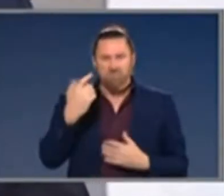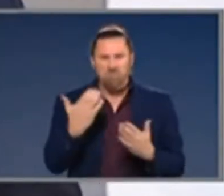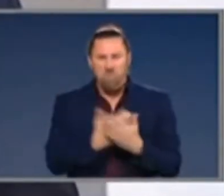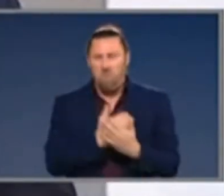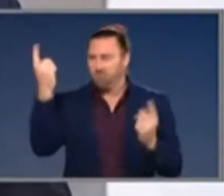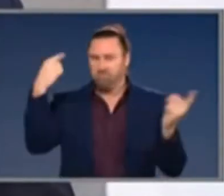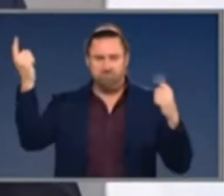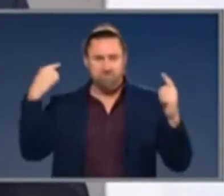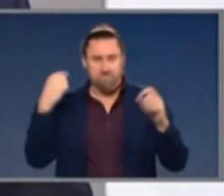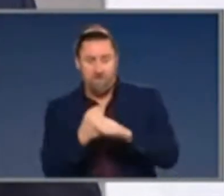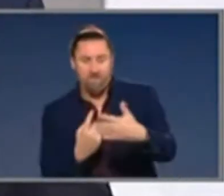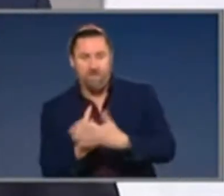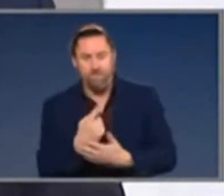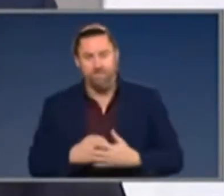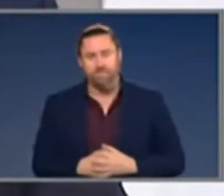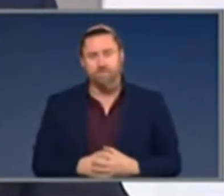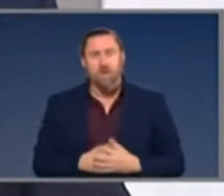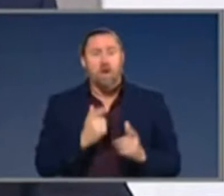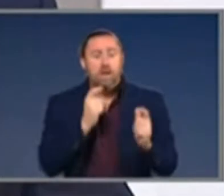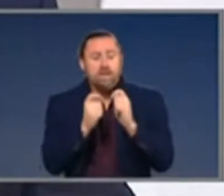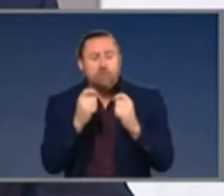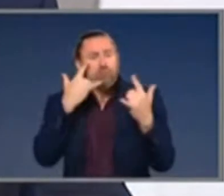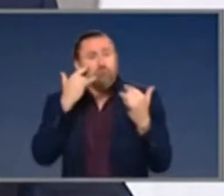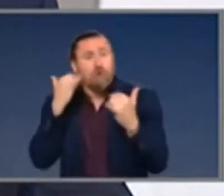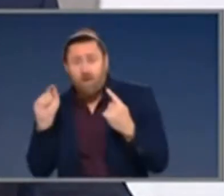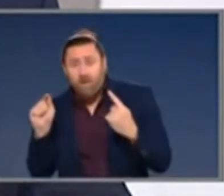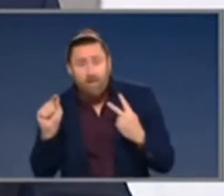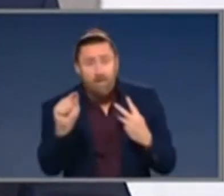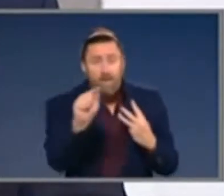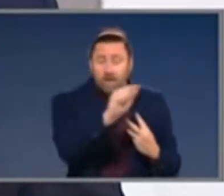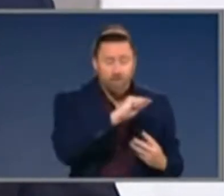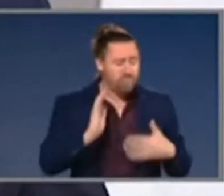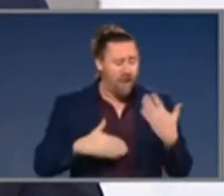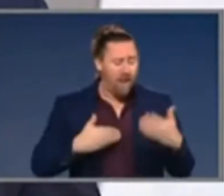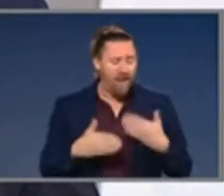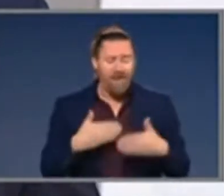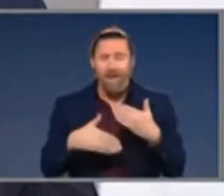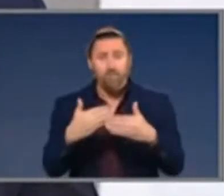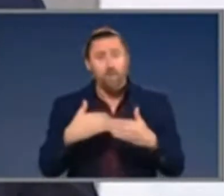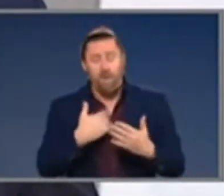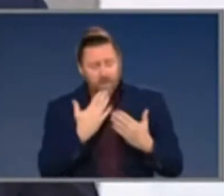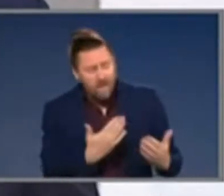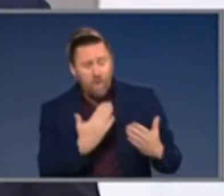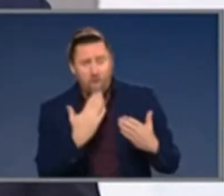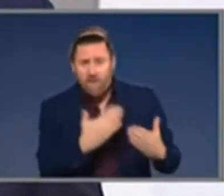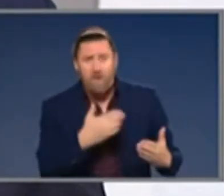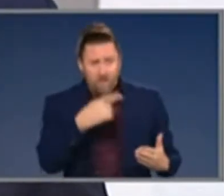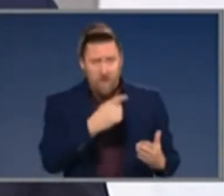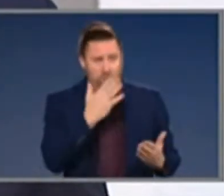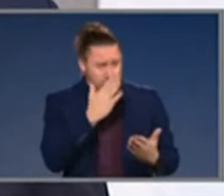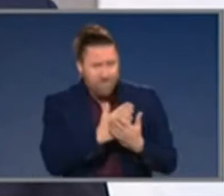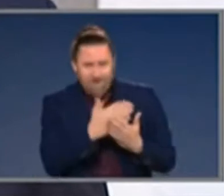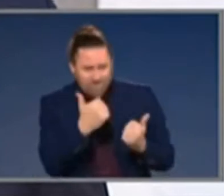that task. The testing regime in Victoria continues to run at a cracking pace, and I commend them for the rollout of that